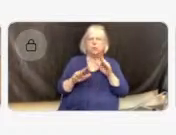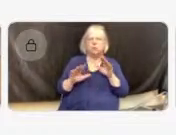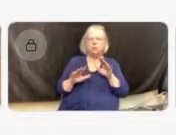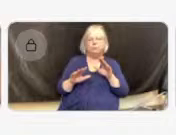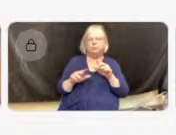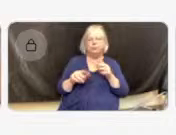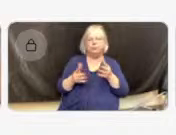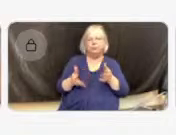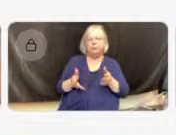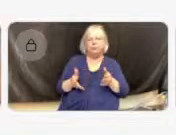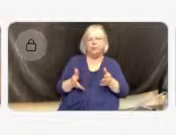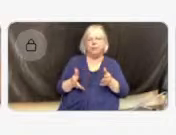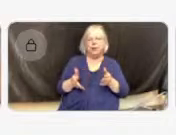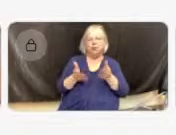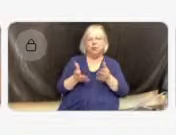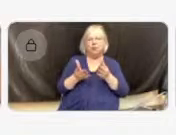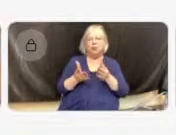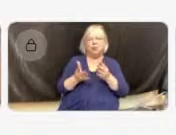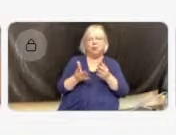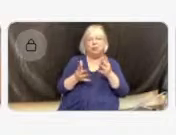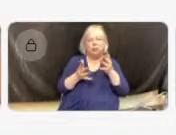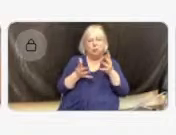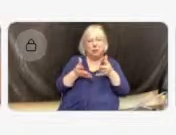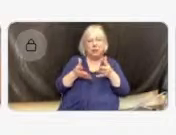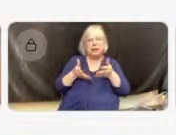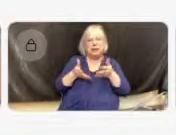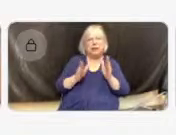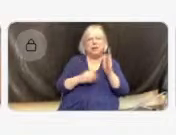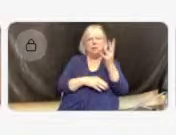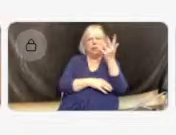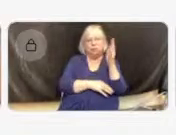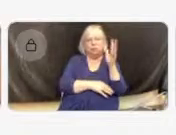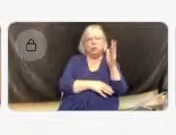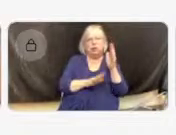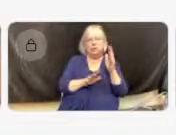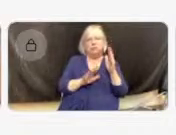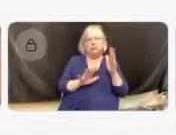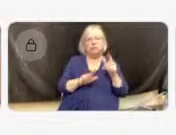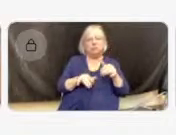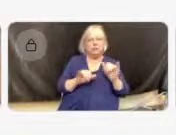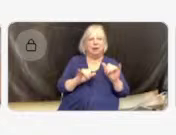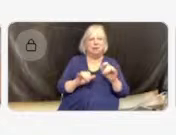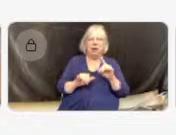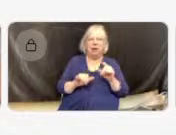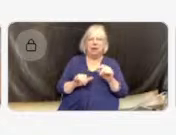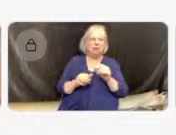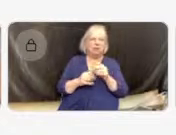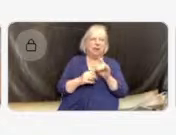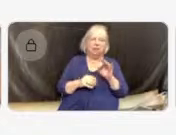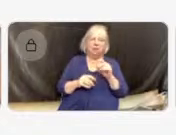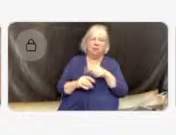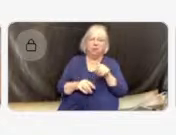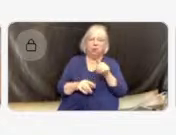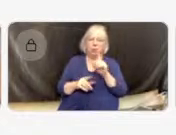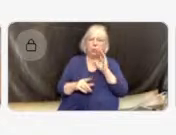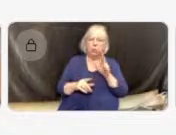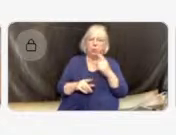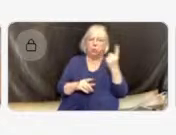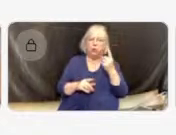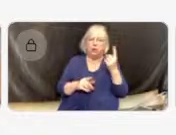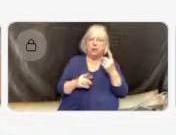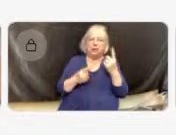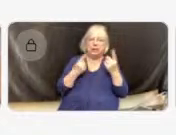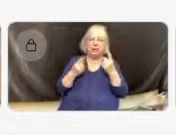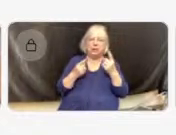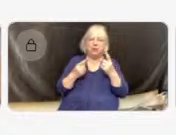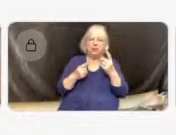And if you do decide, to go ahead, cut this into 3, all the rest, if you would at least